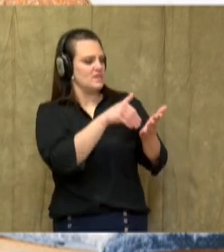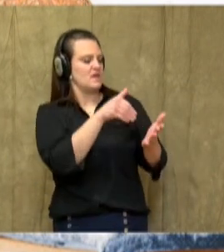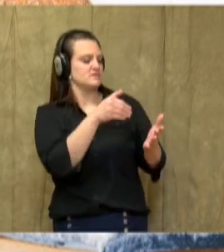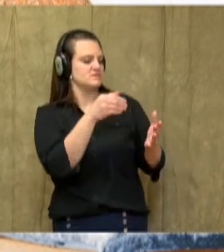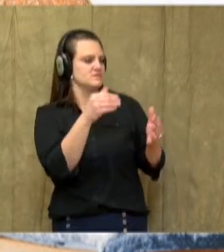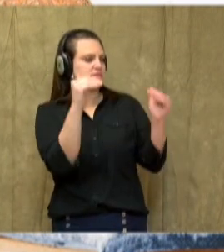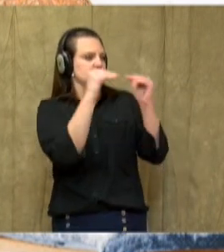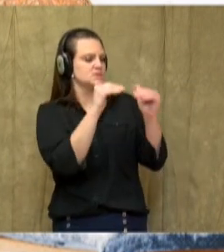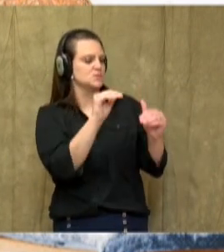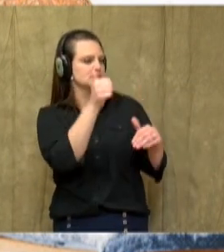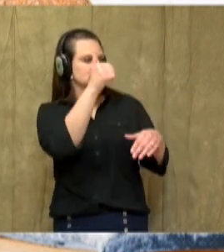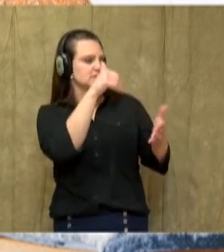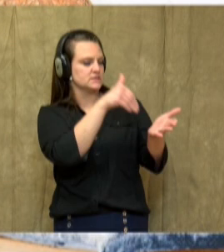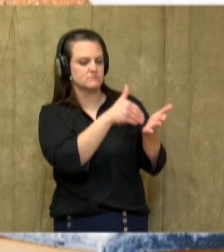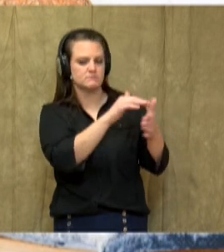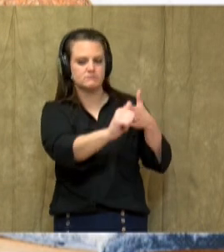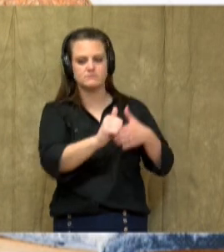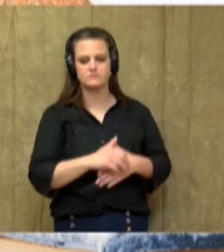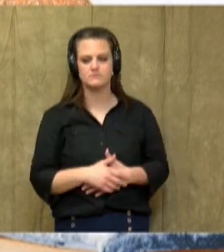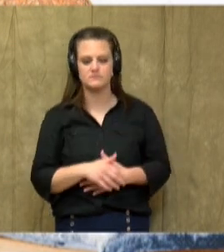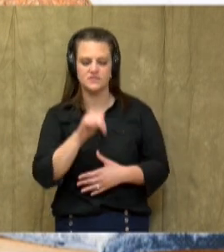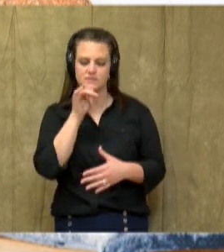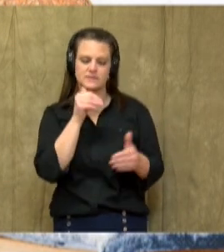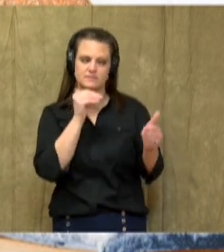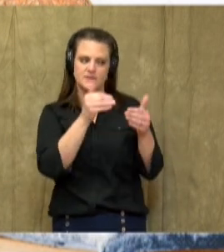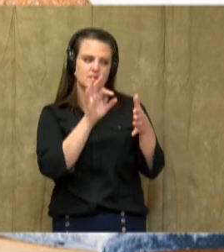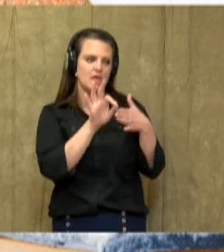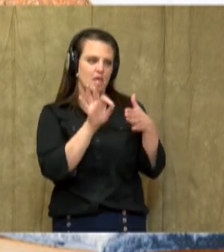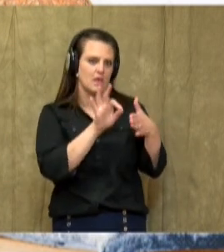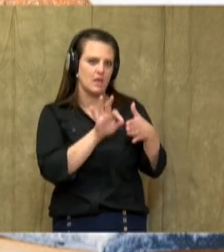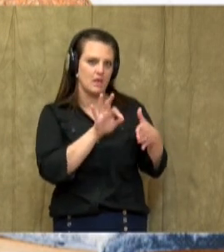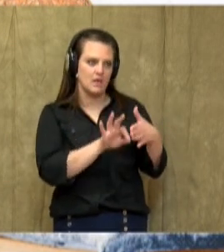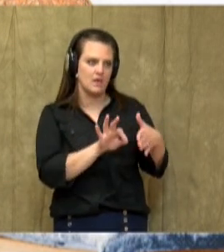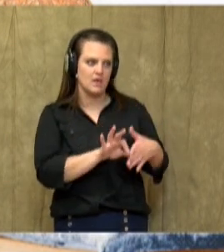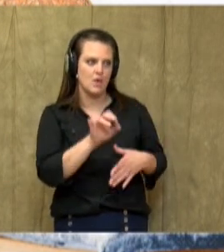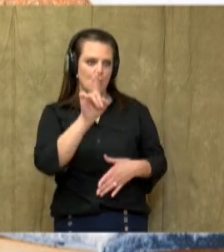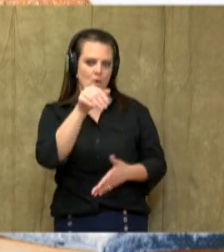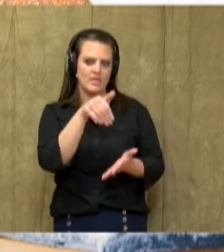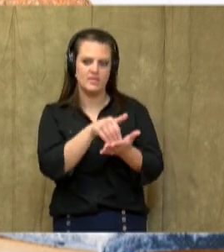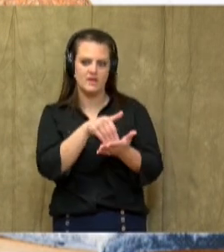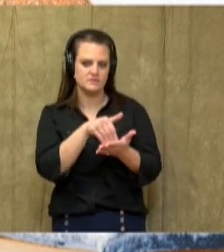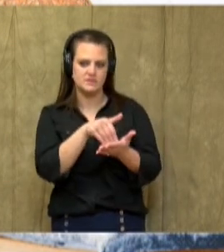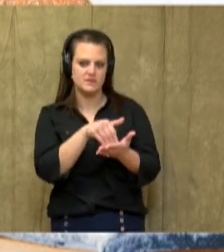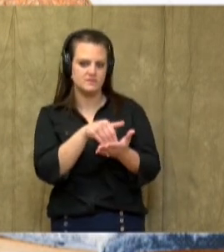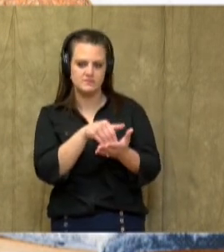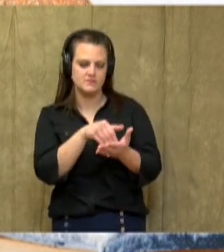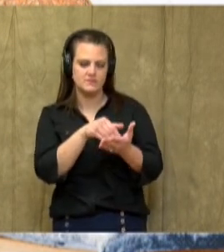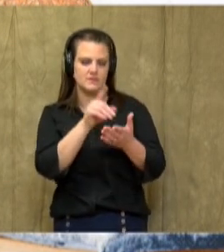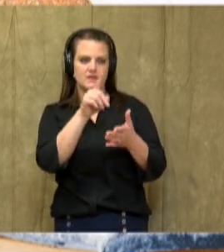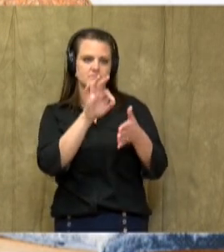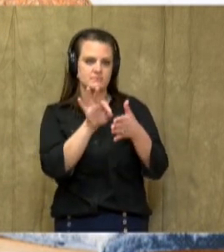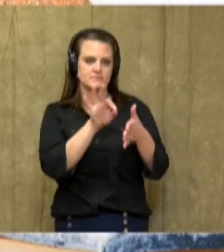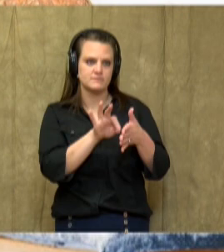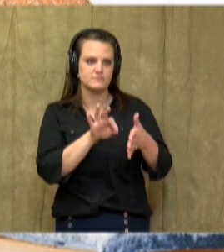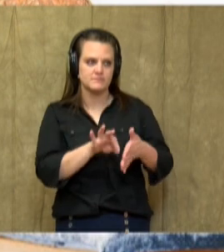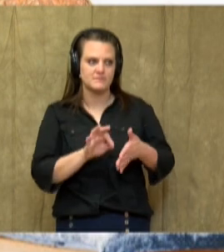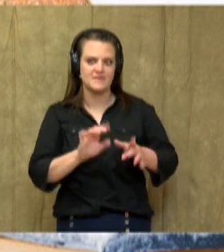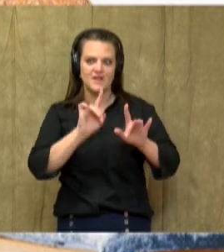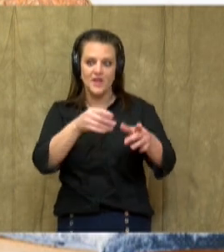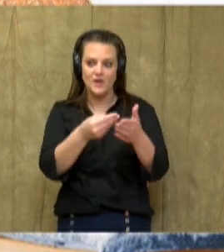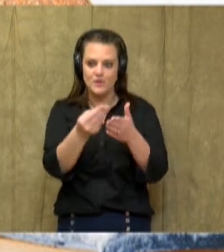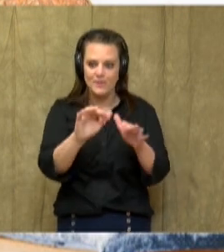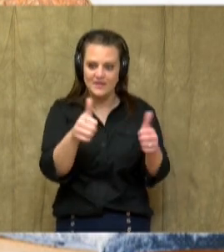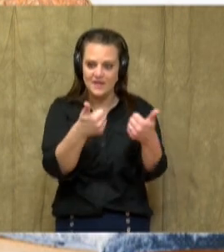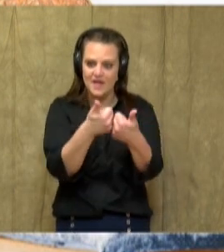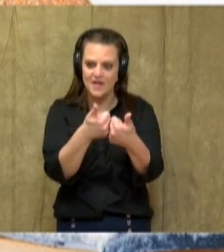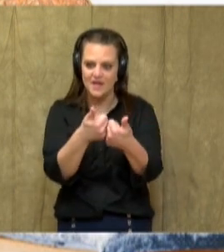$10. Caitlin wasn't about to count out that many pennies on the checkout counter of the video game store,